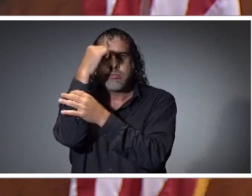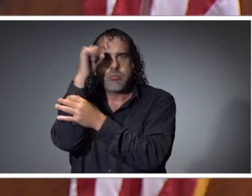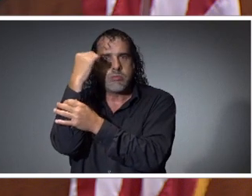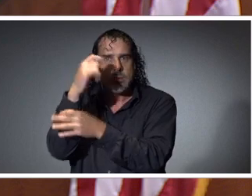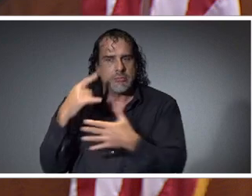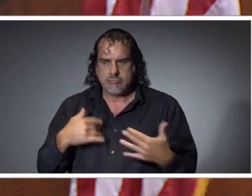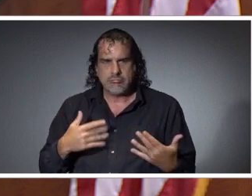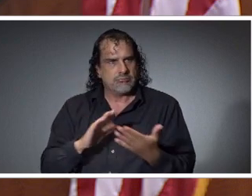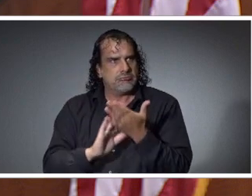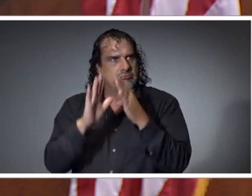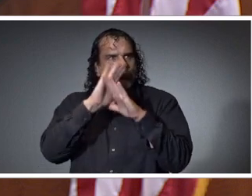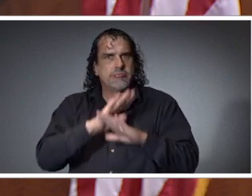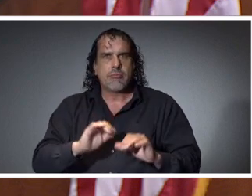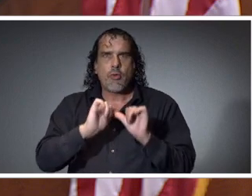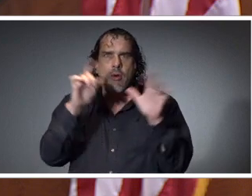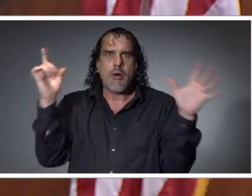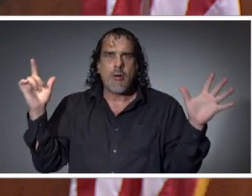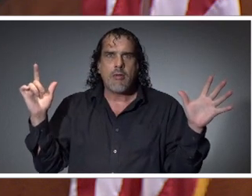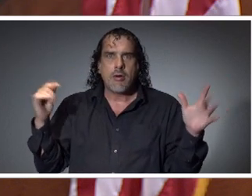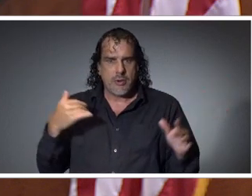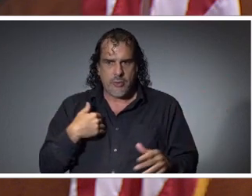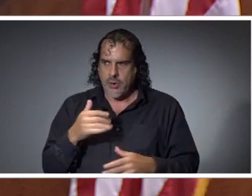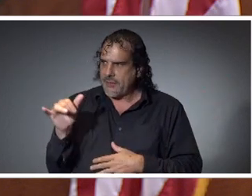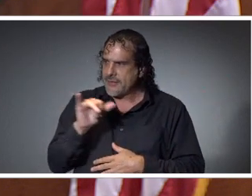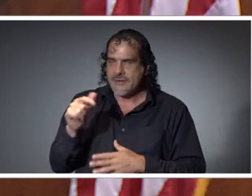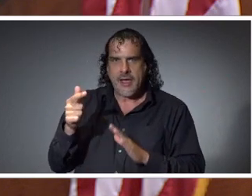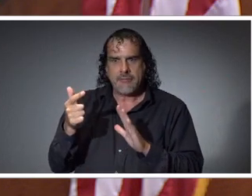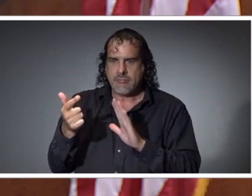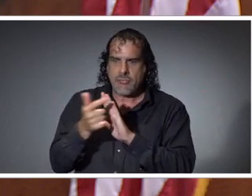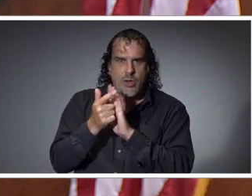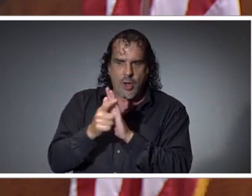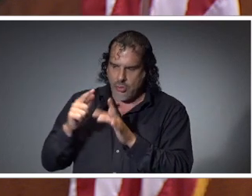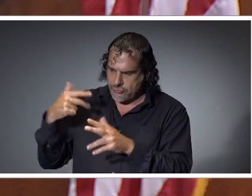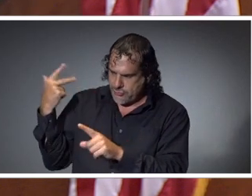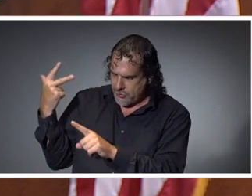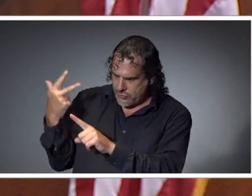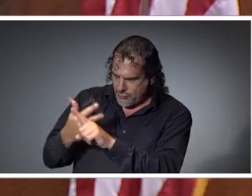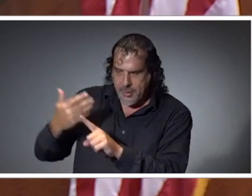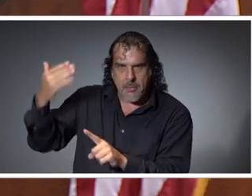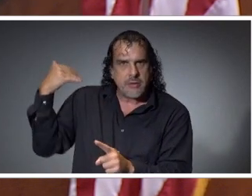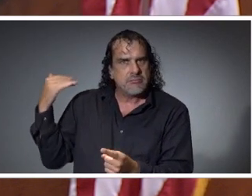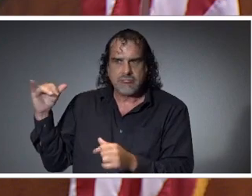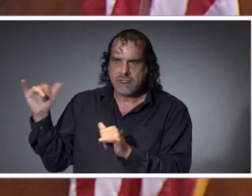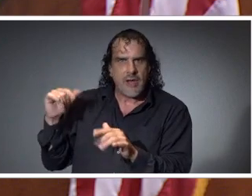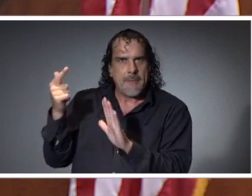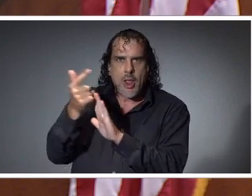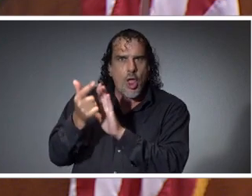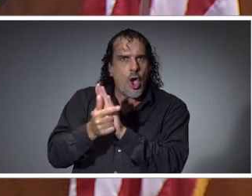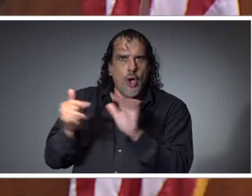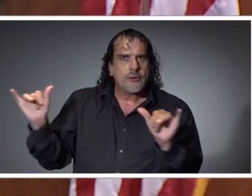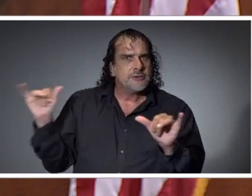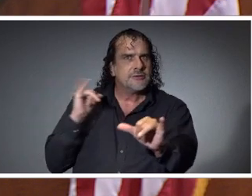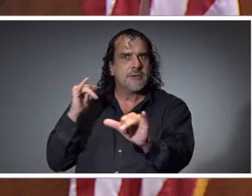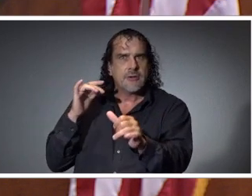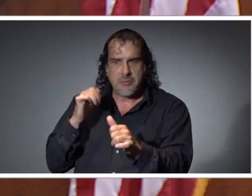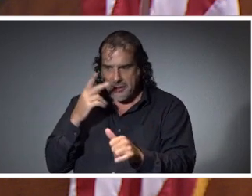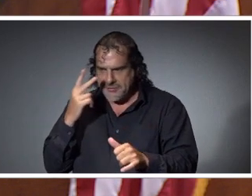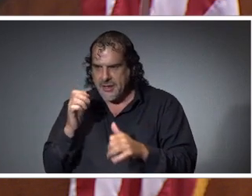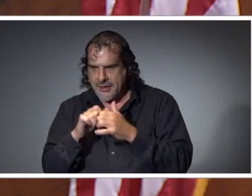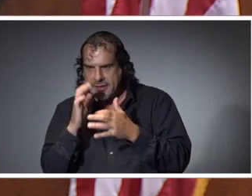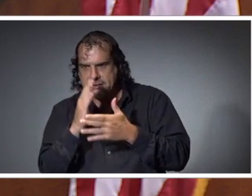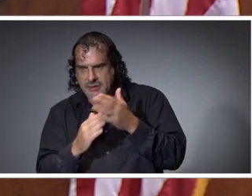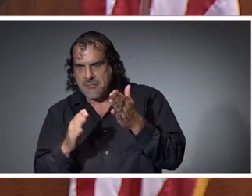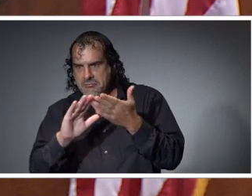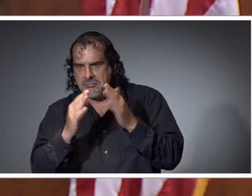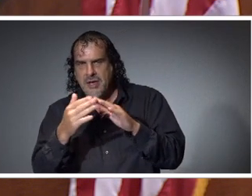peaceful protests. And while we have the same gun laws today that we had 3 months ago, while we have seen some uptick in crime here in the